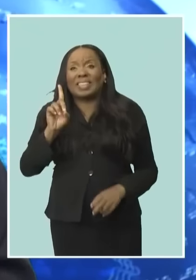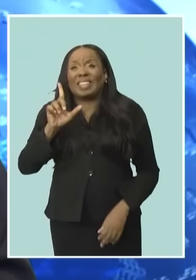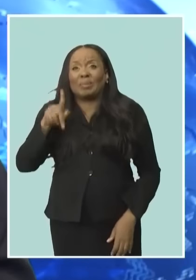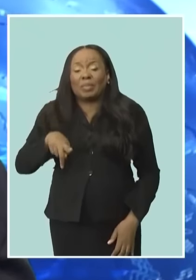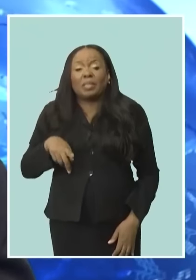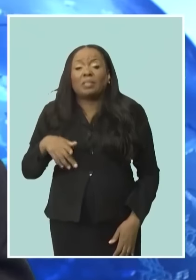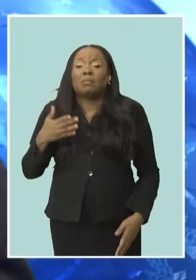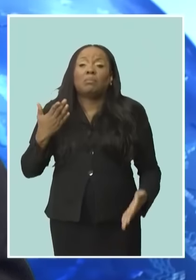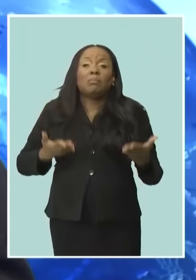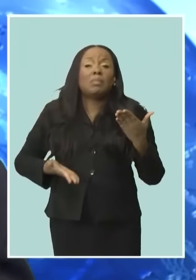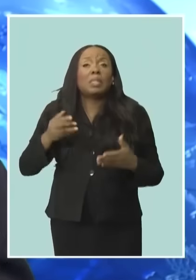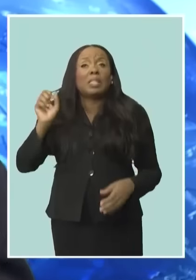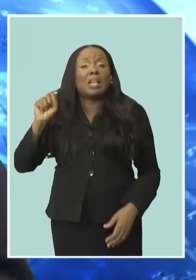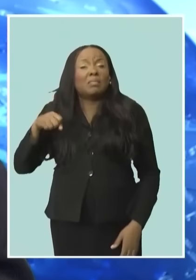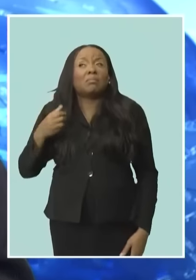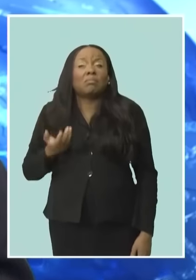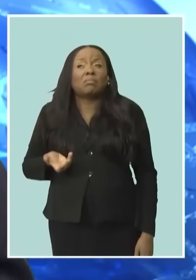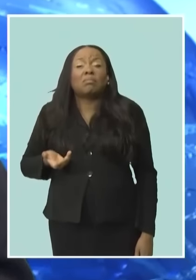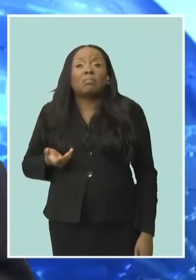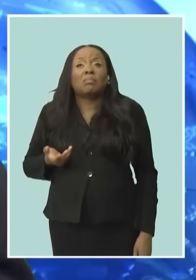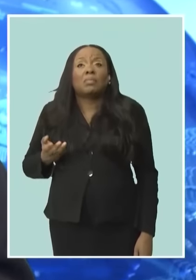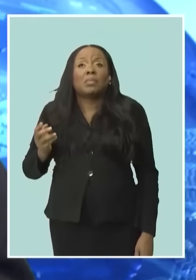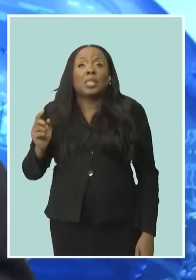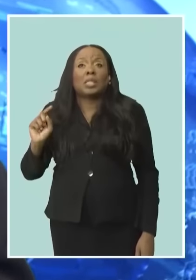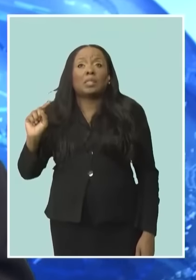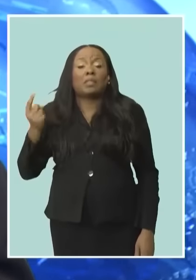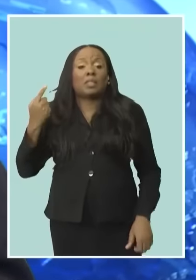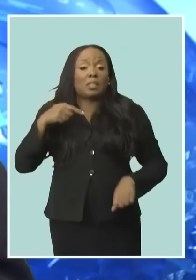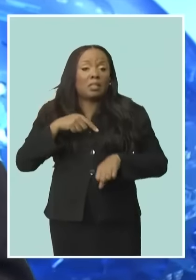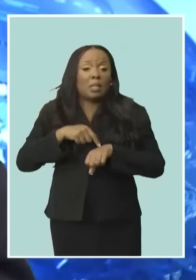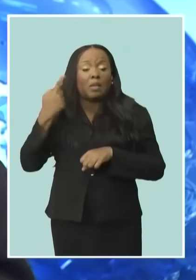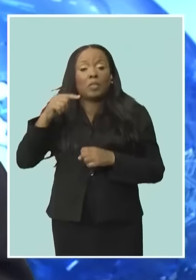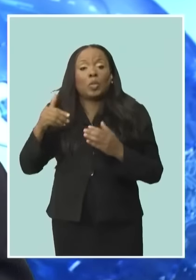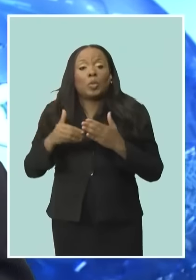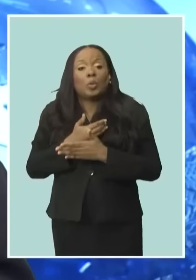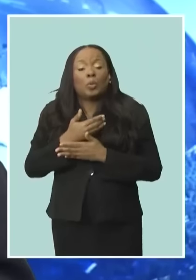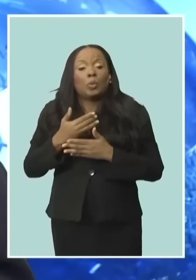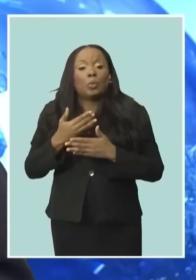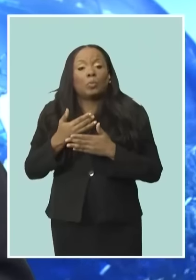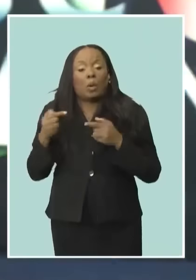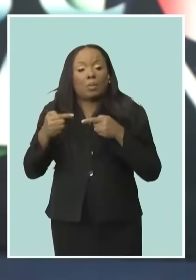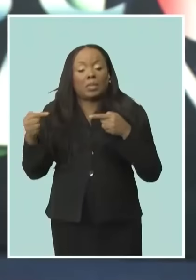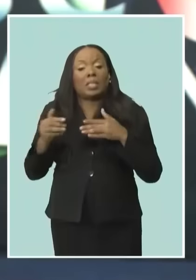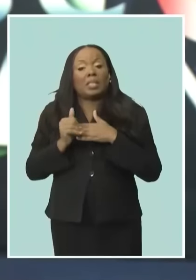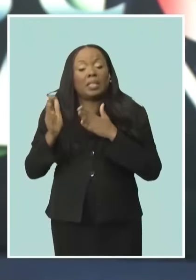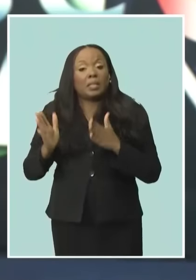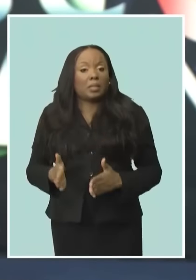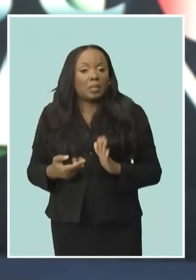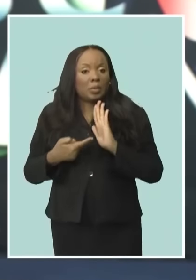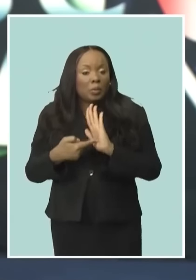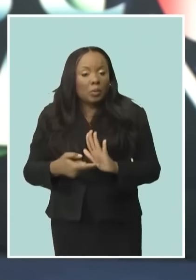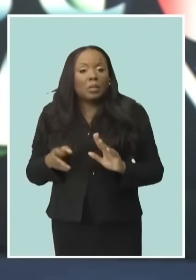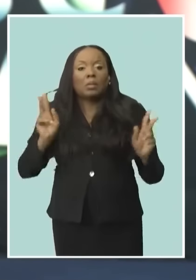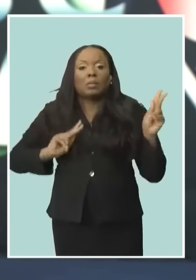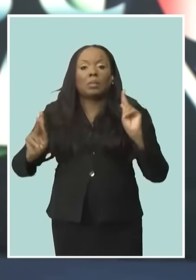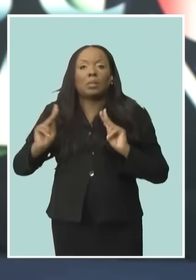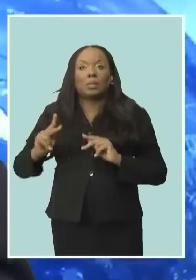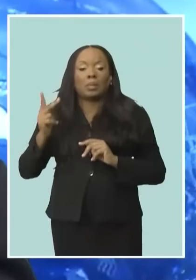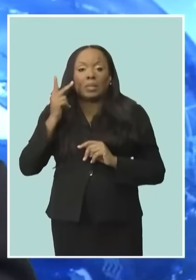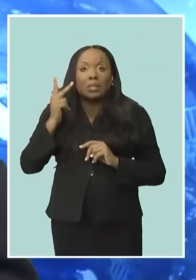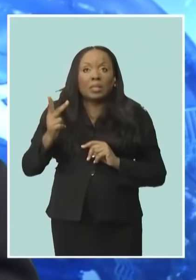but yes, this will be the first chance for the new opposition leader to demonstrate what he's made of. So I think people will look to see Ralph